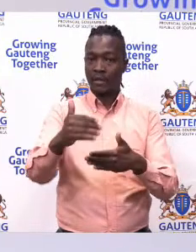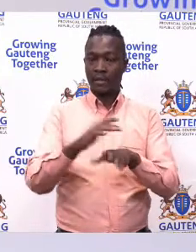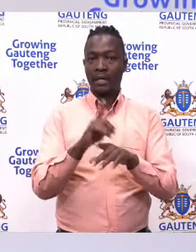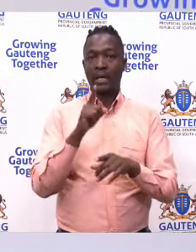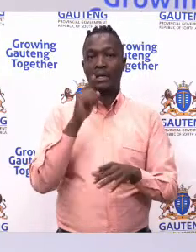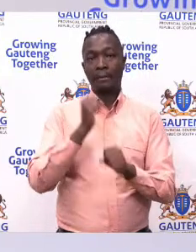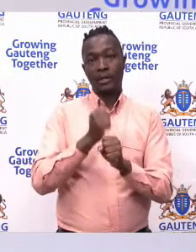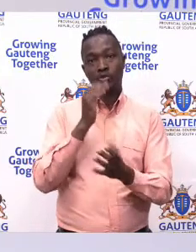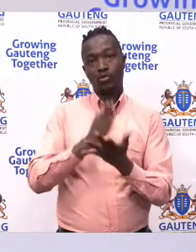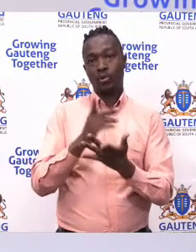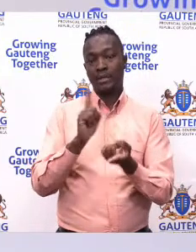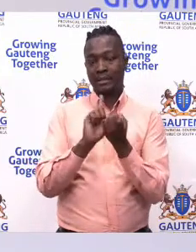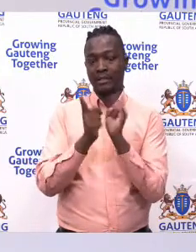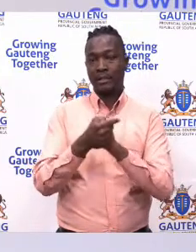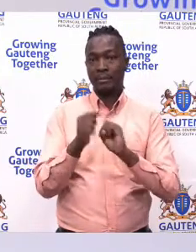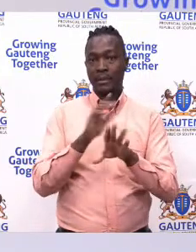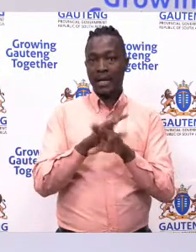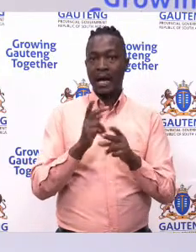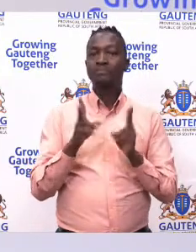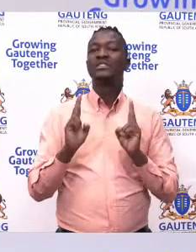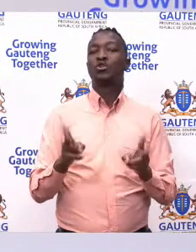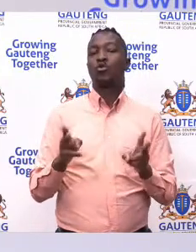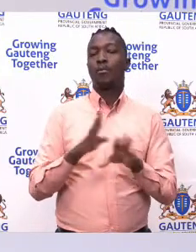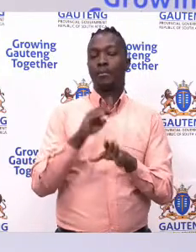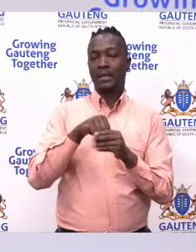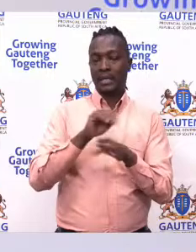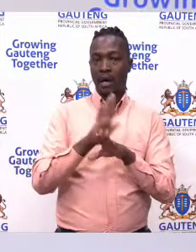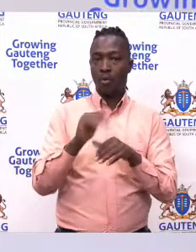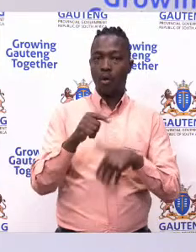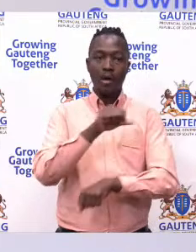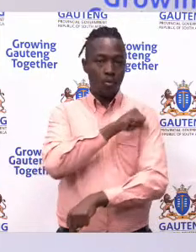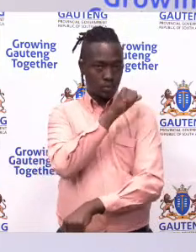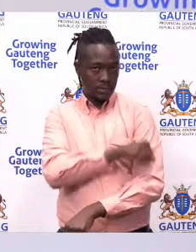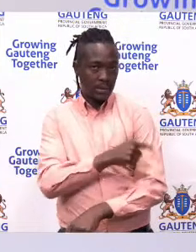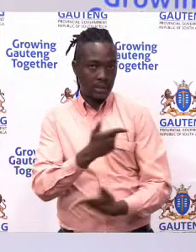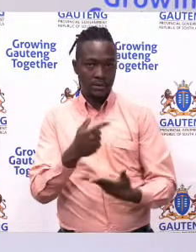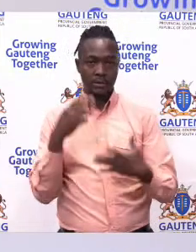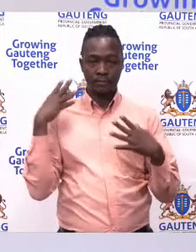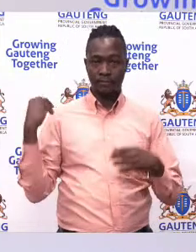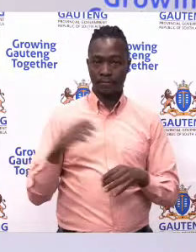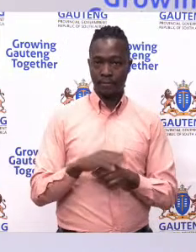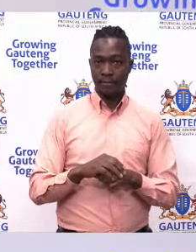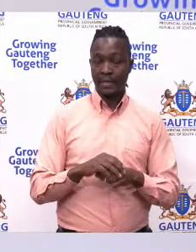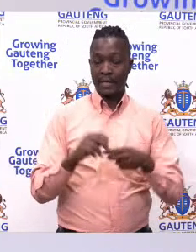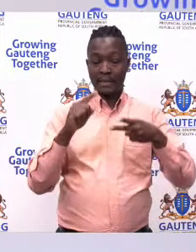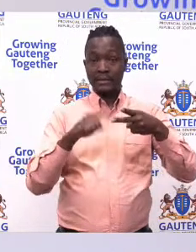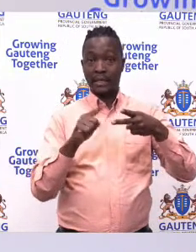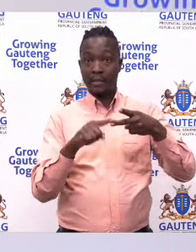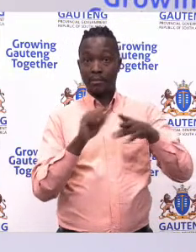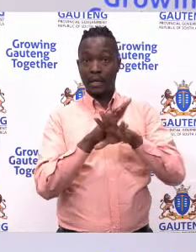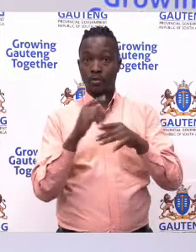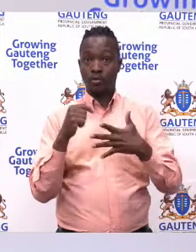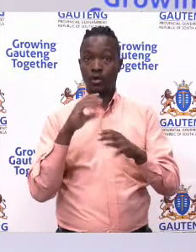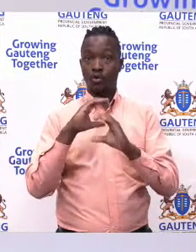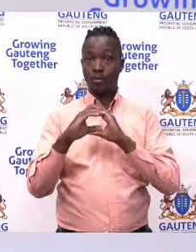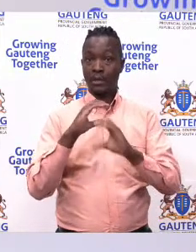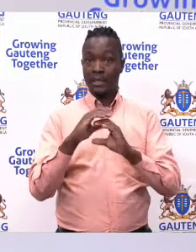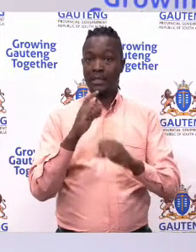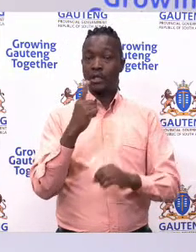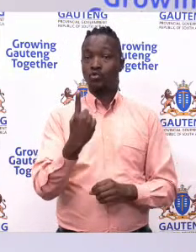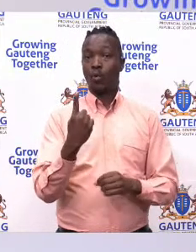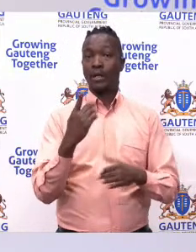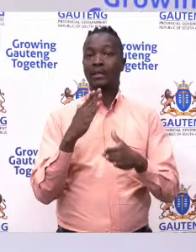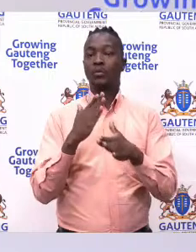it becomes the norm in our facilities. The second part on the communication is one that deals with